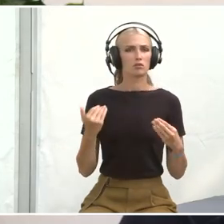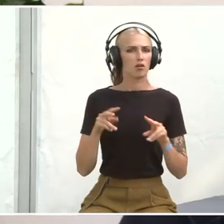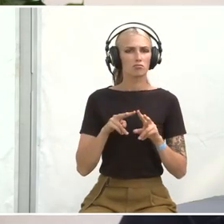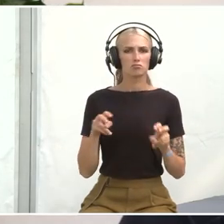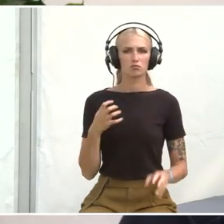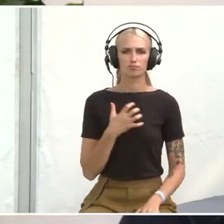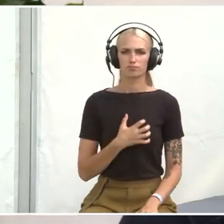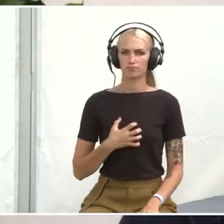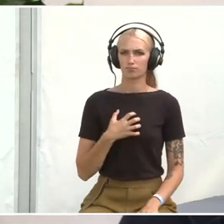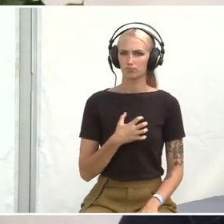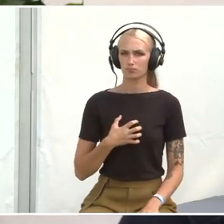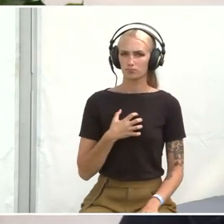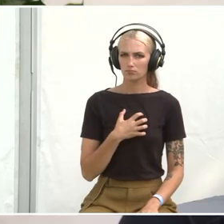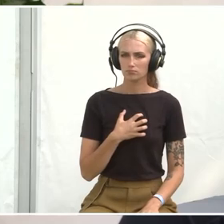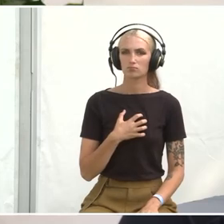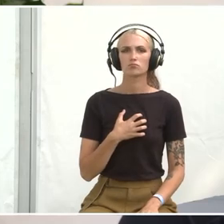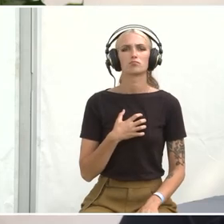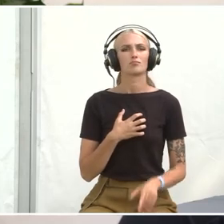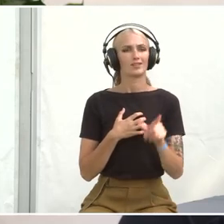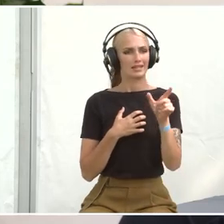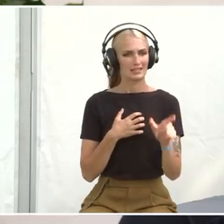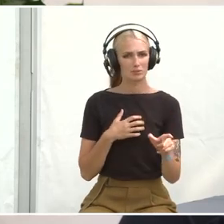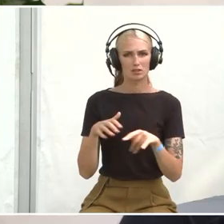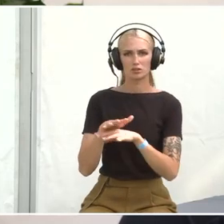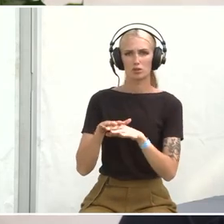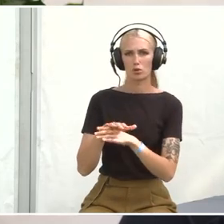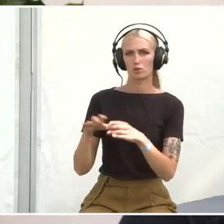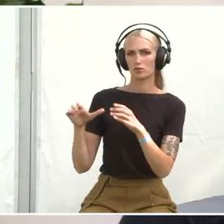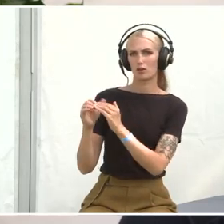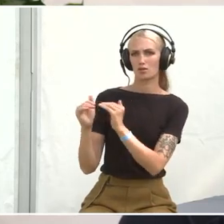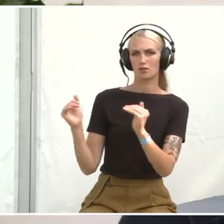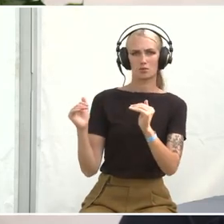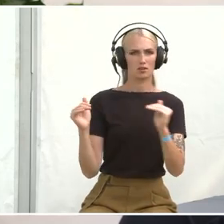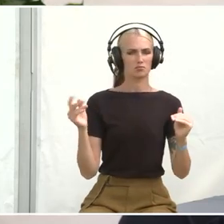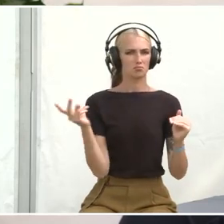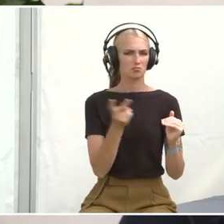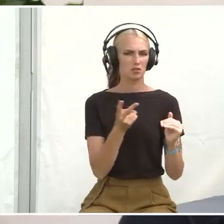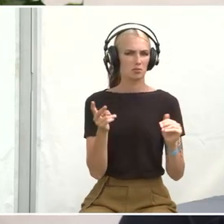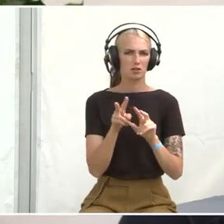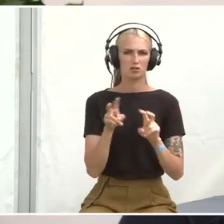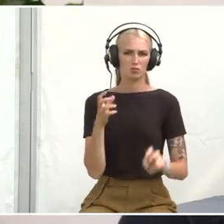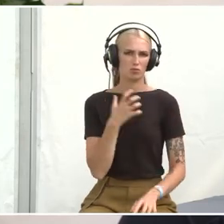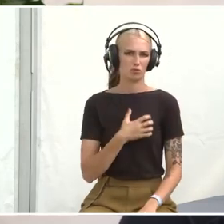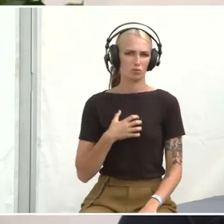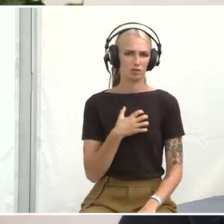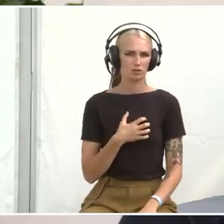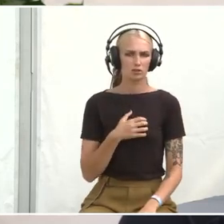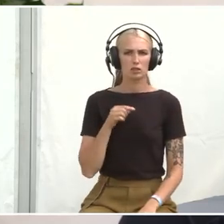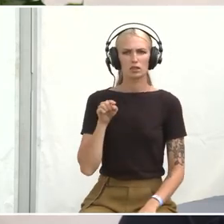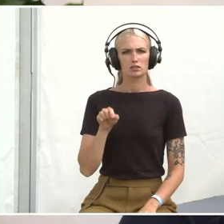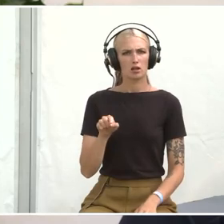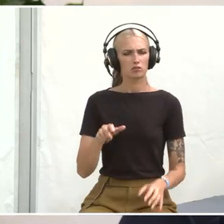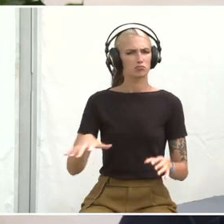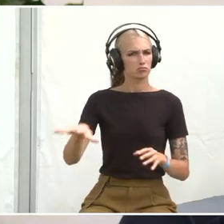significant issue at both the individual and the societal level. It's a challenge that calls for a broad effort from